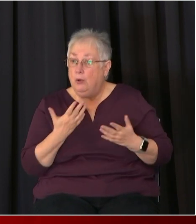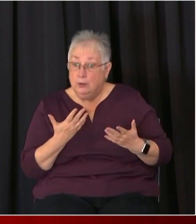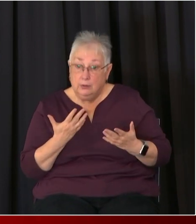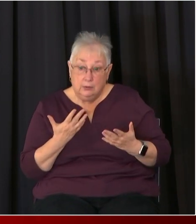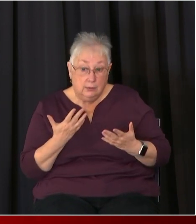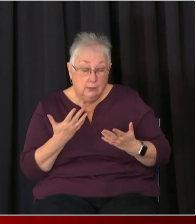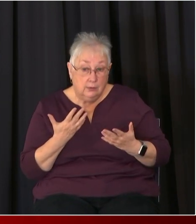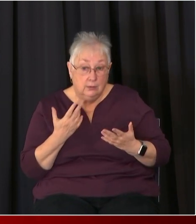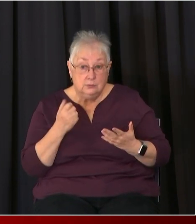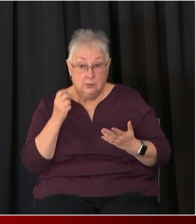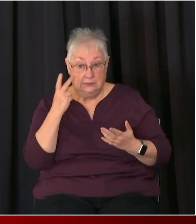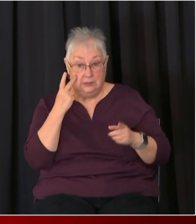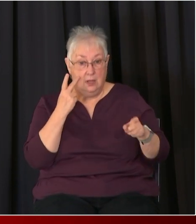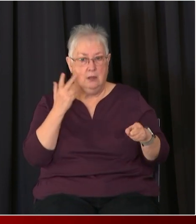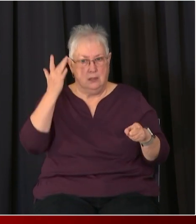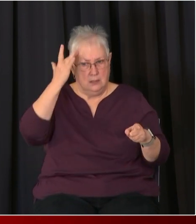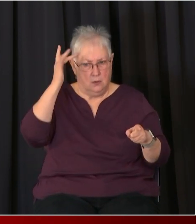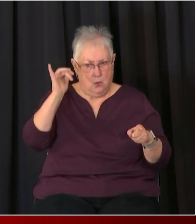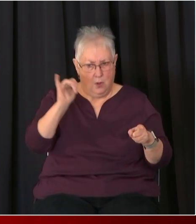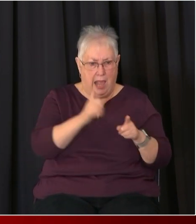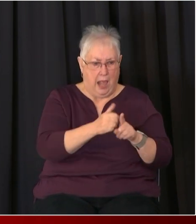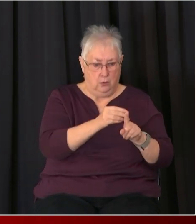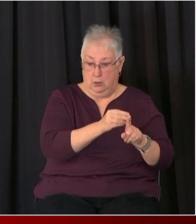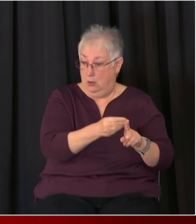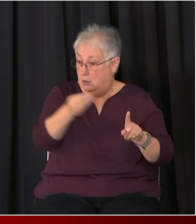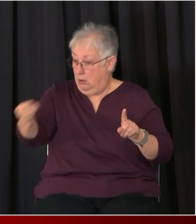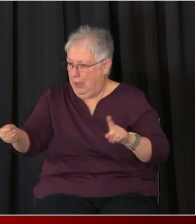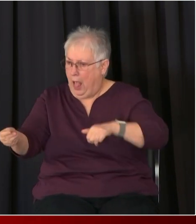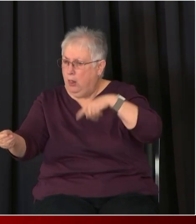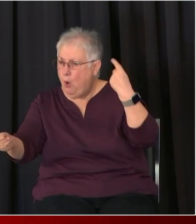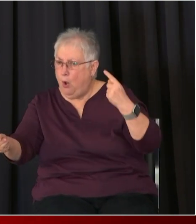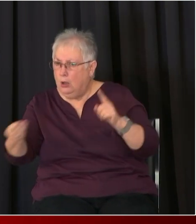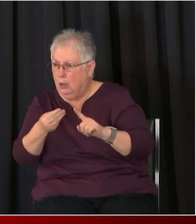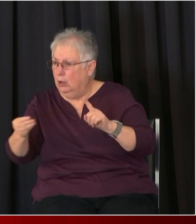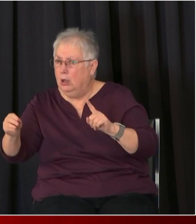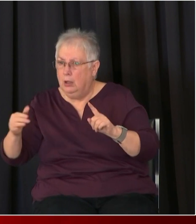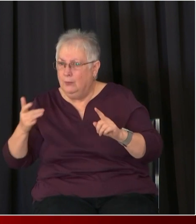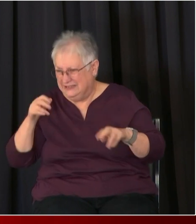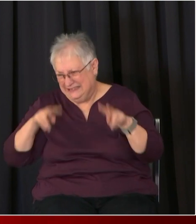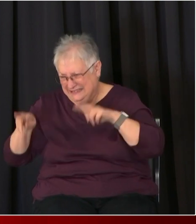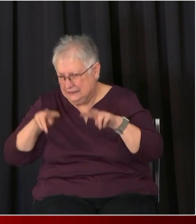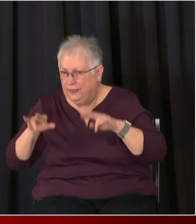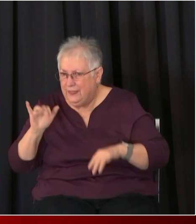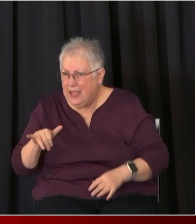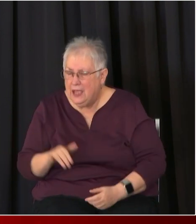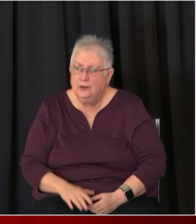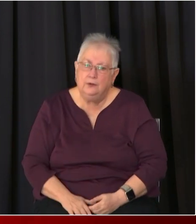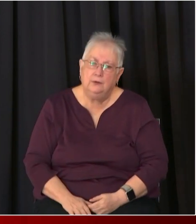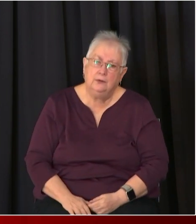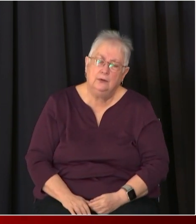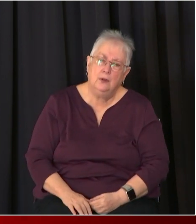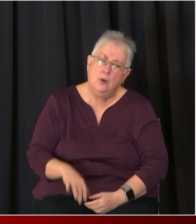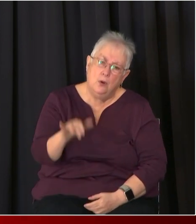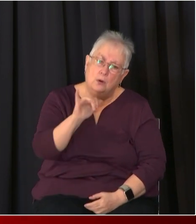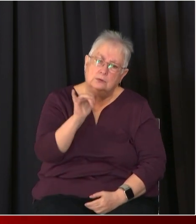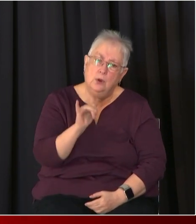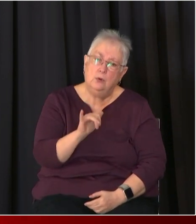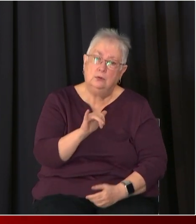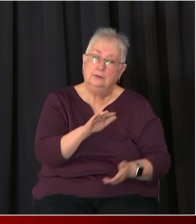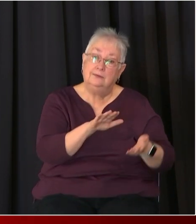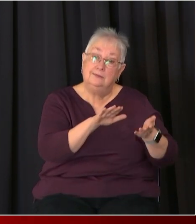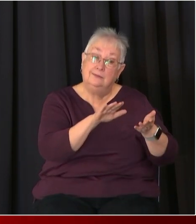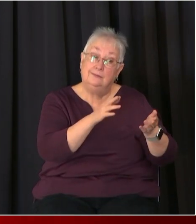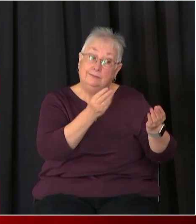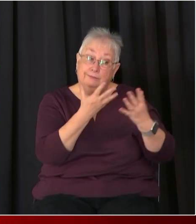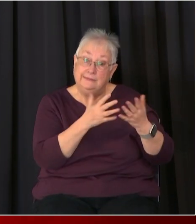are case studies, morbidity and mortality weekly reports, and that help inform us around the